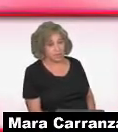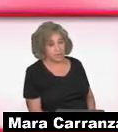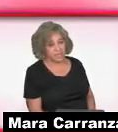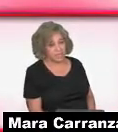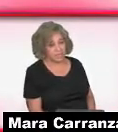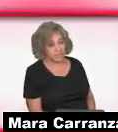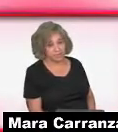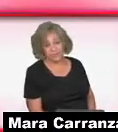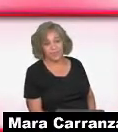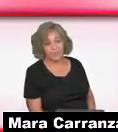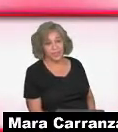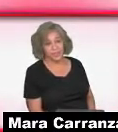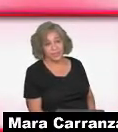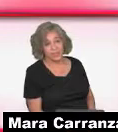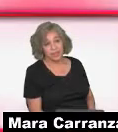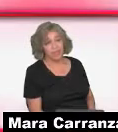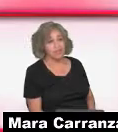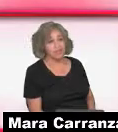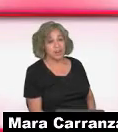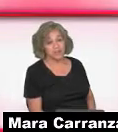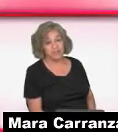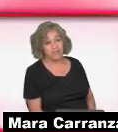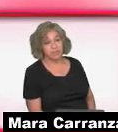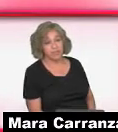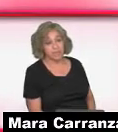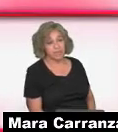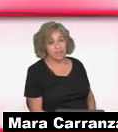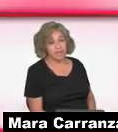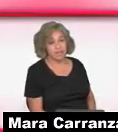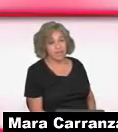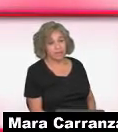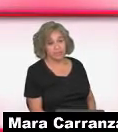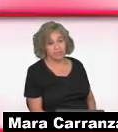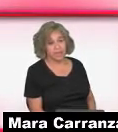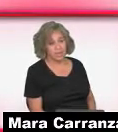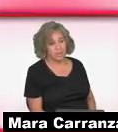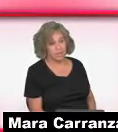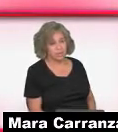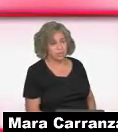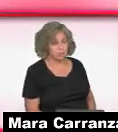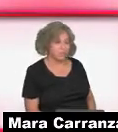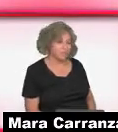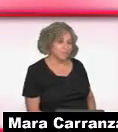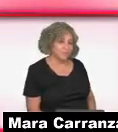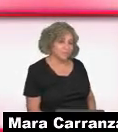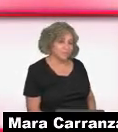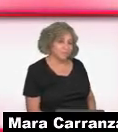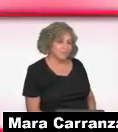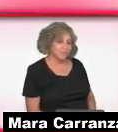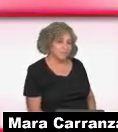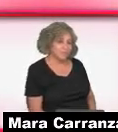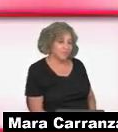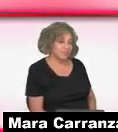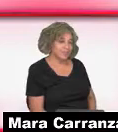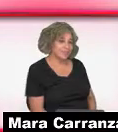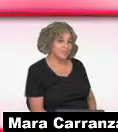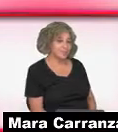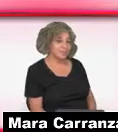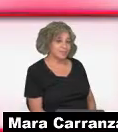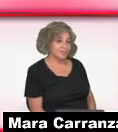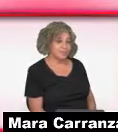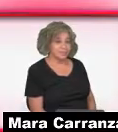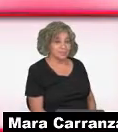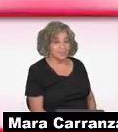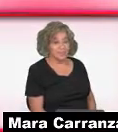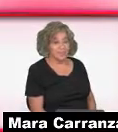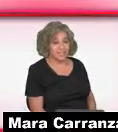are protesting, a un paro nacional, and they're asking for a, like a, que no es el sentimiento que permea en la Policía